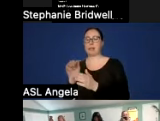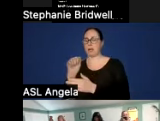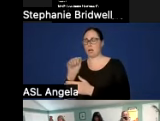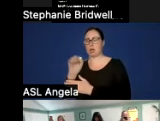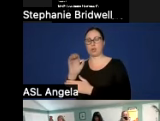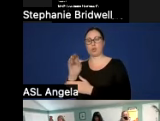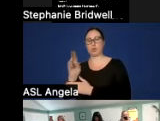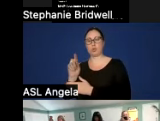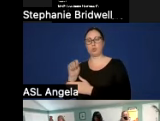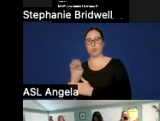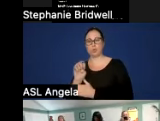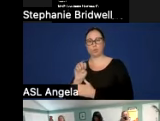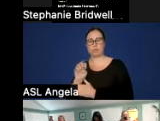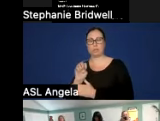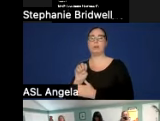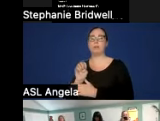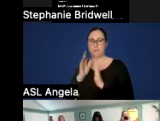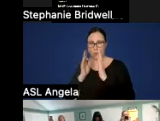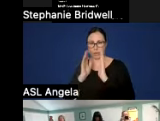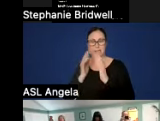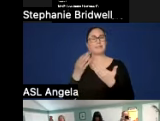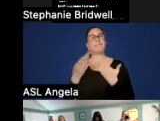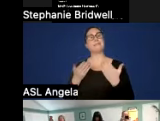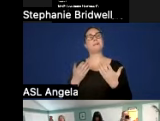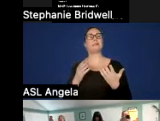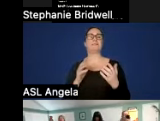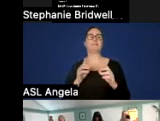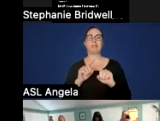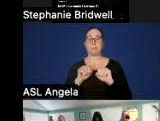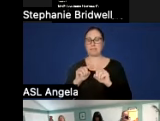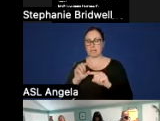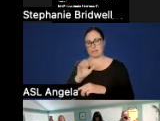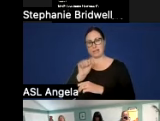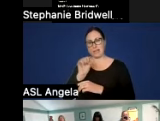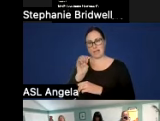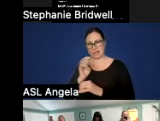case by case. So maybe a team was developed in response to